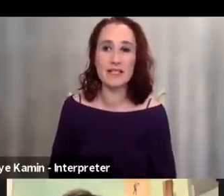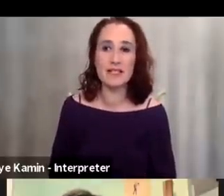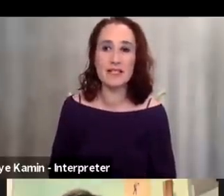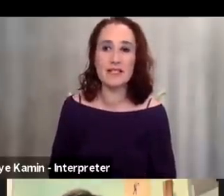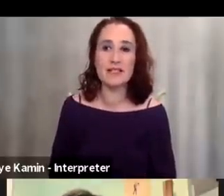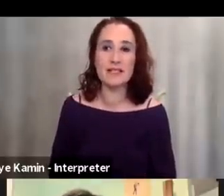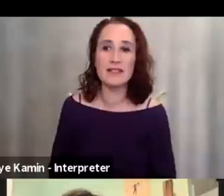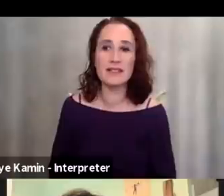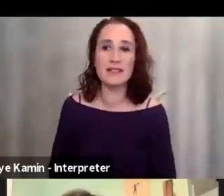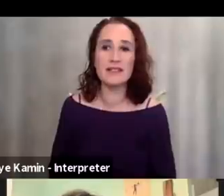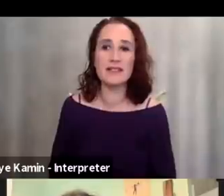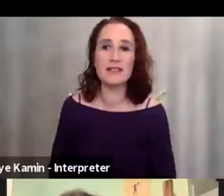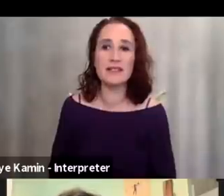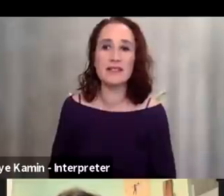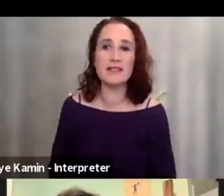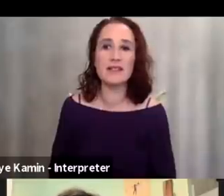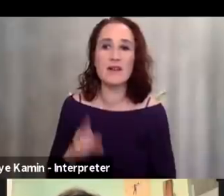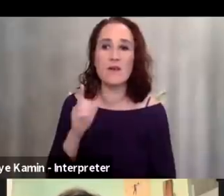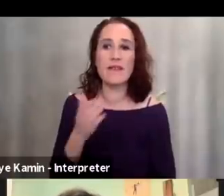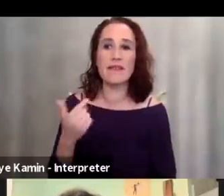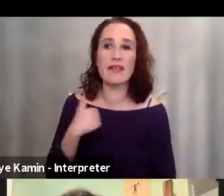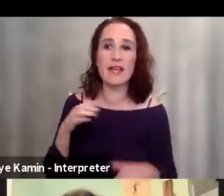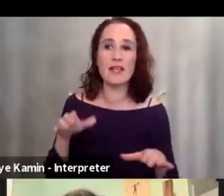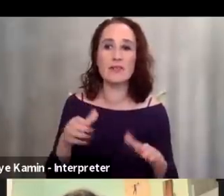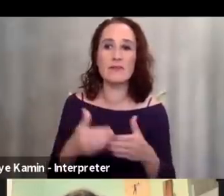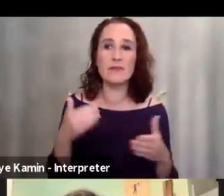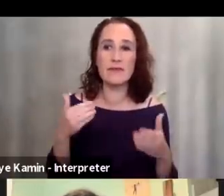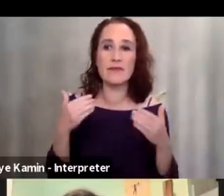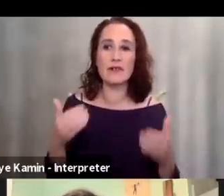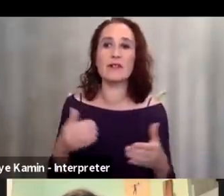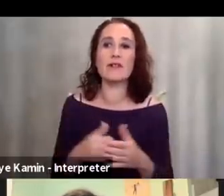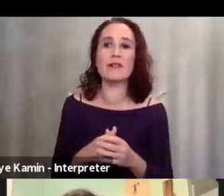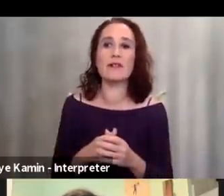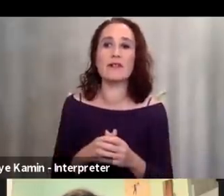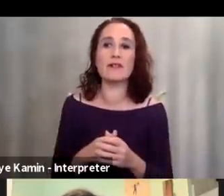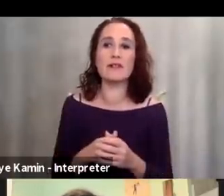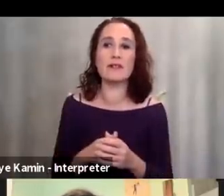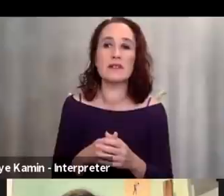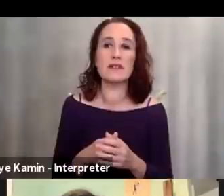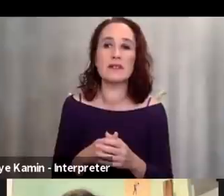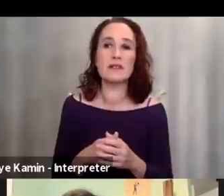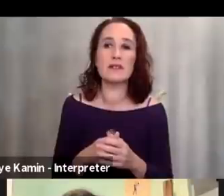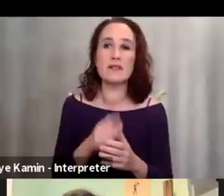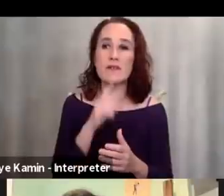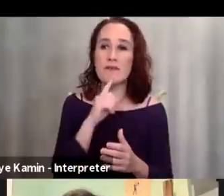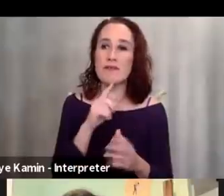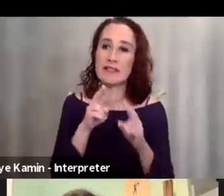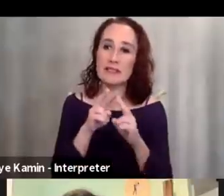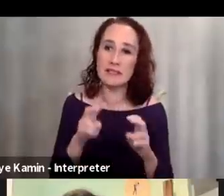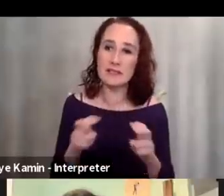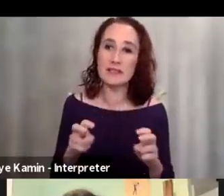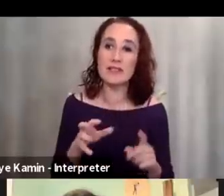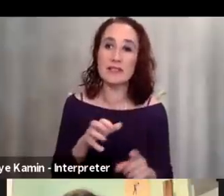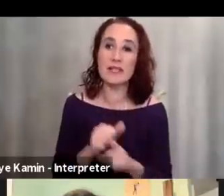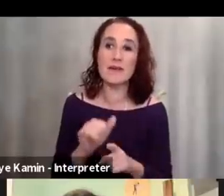But I would say the one thing I do before I really dig into it, to really capture the